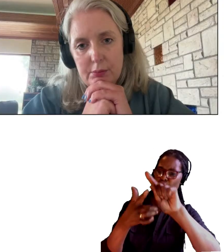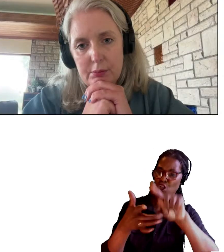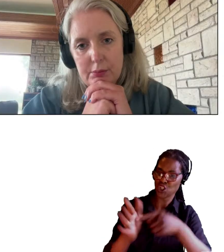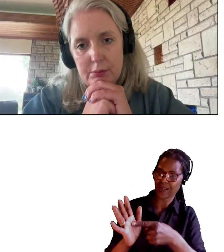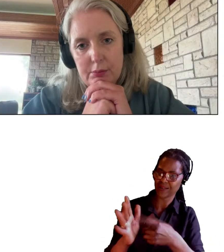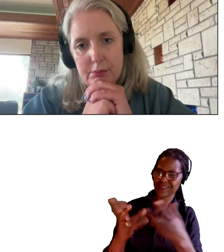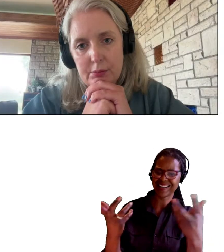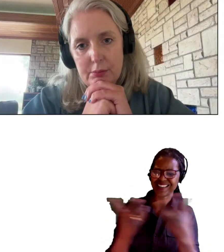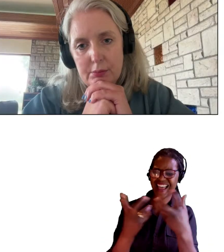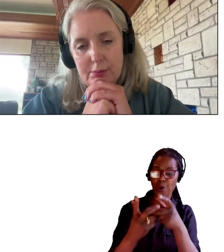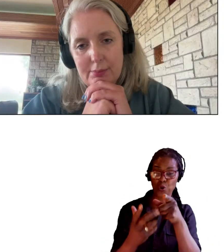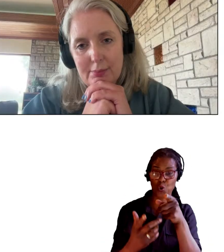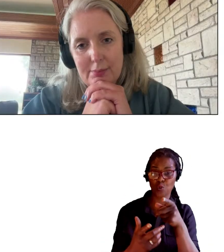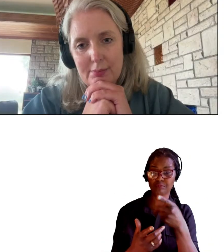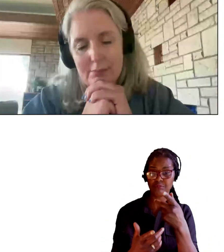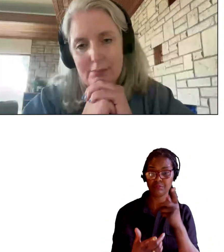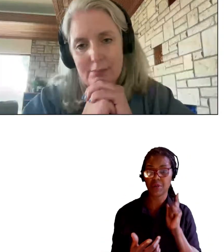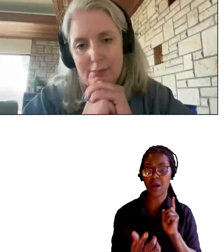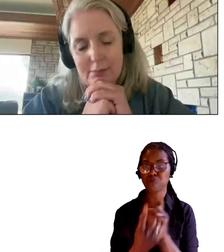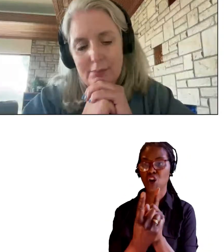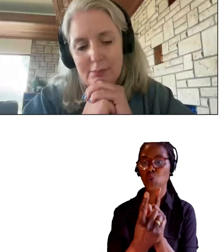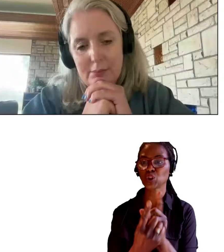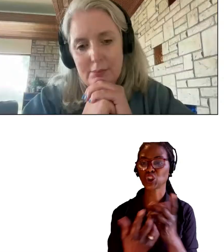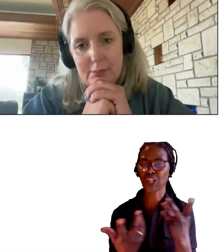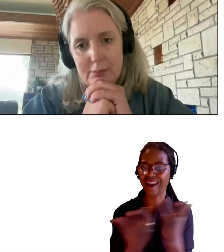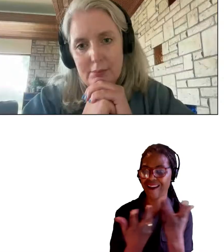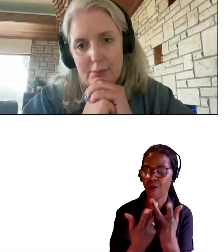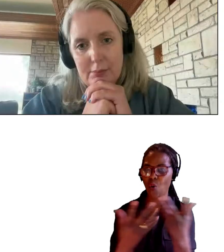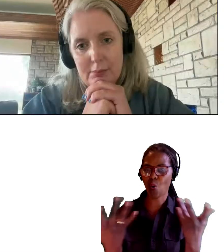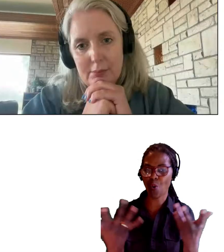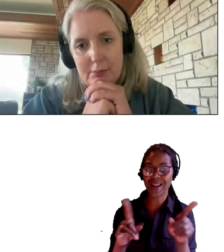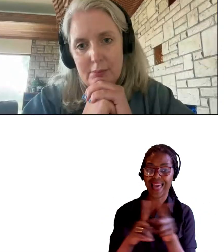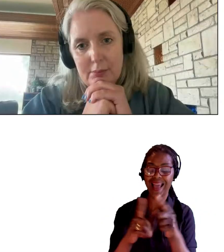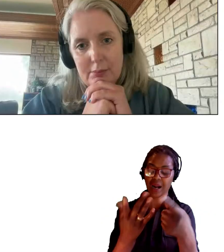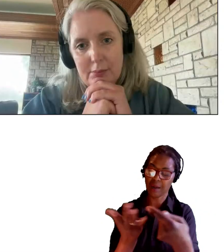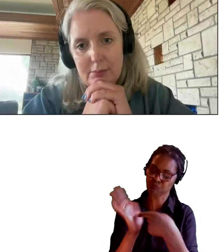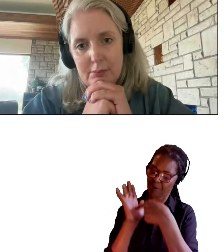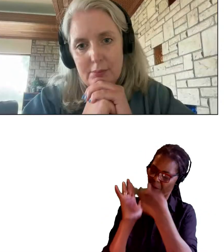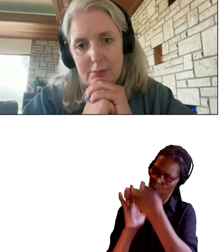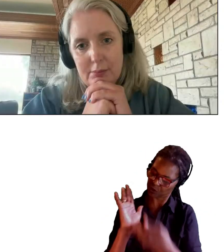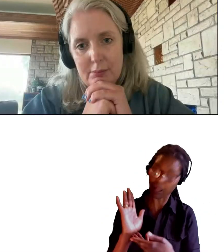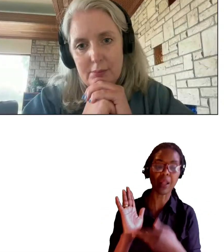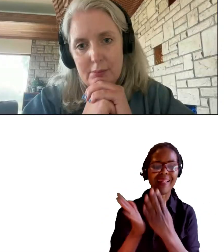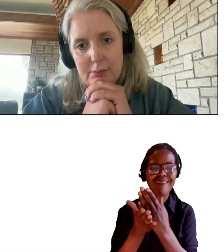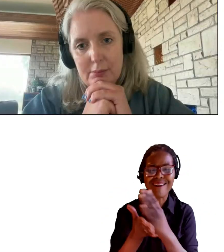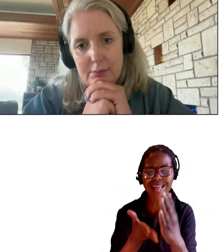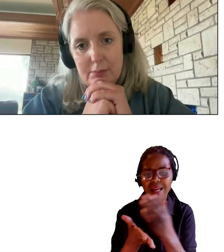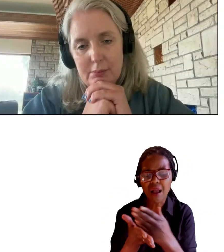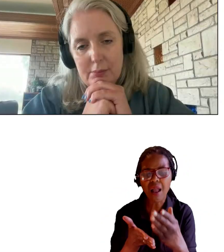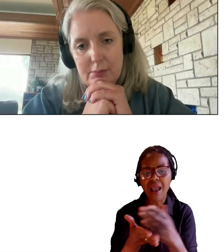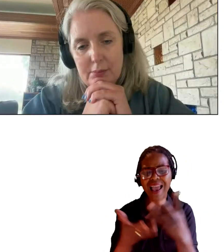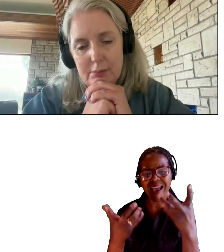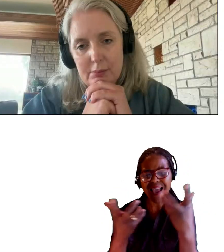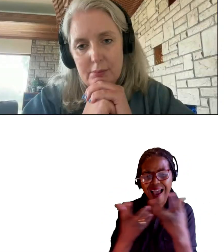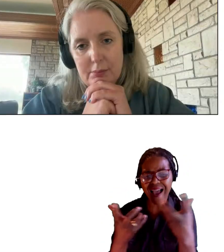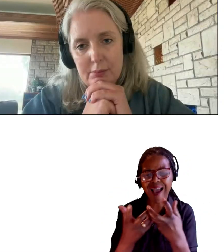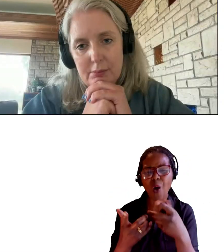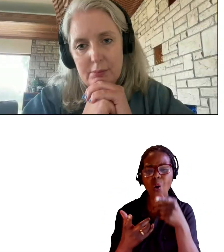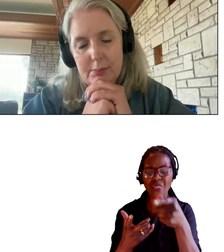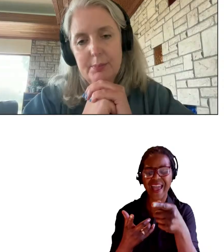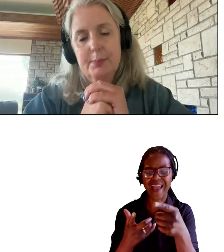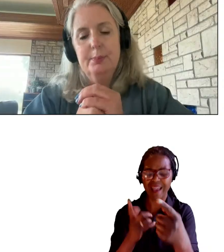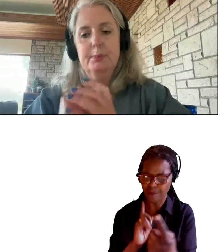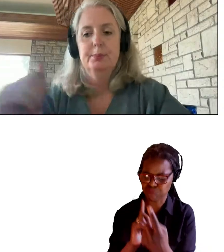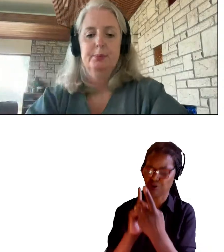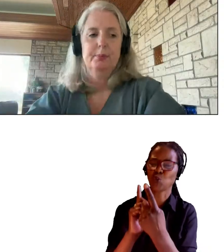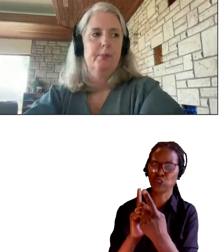it. So it was proposals, like we said, that were very clear in how they were approaching it and what benefit they were and